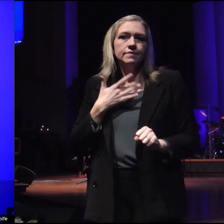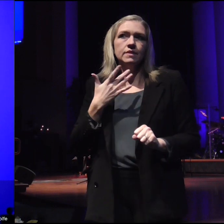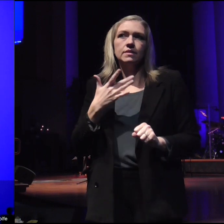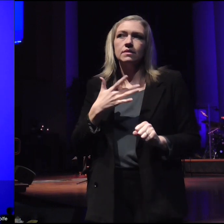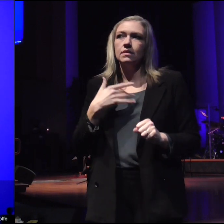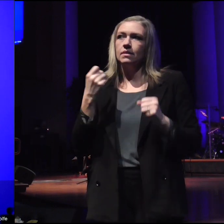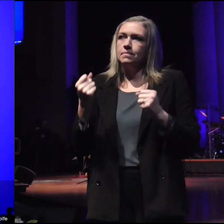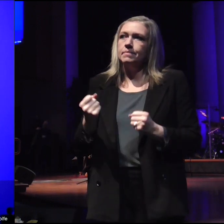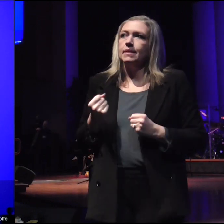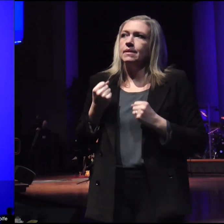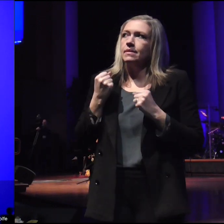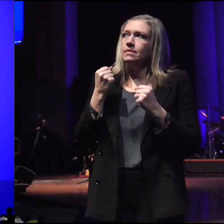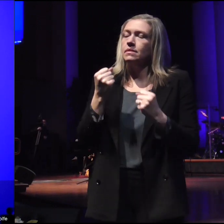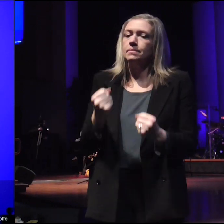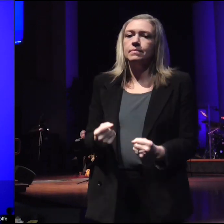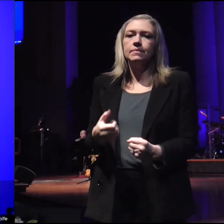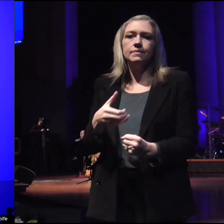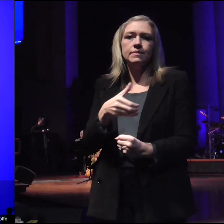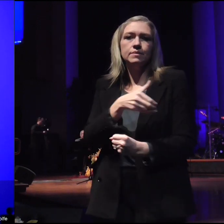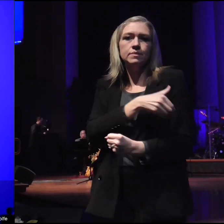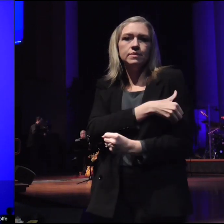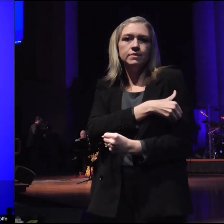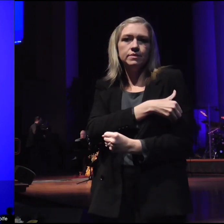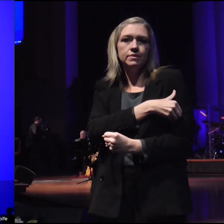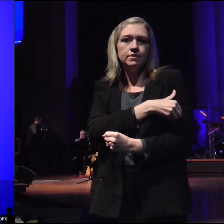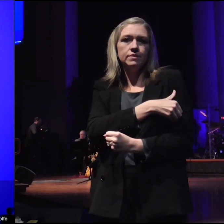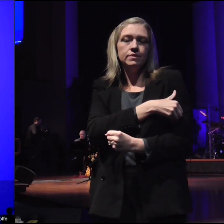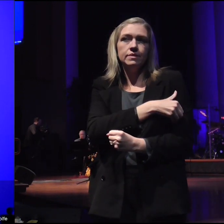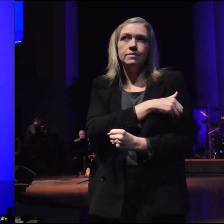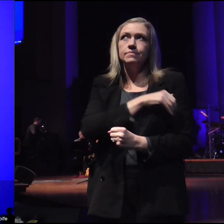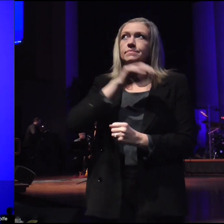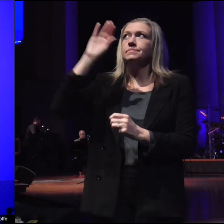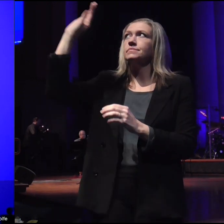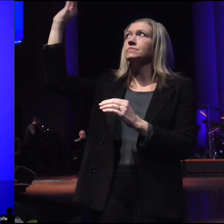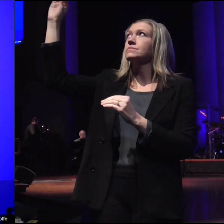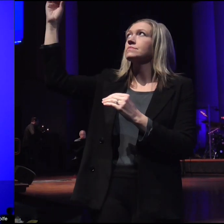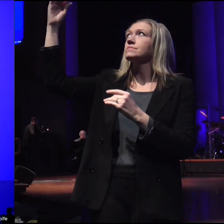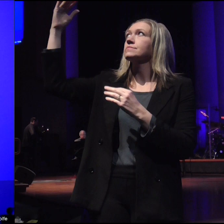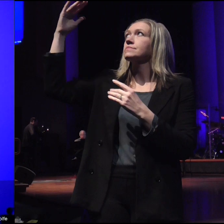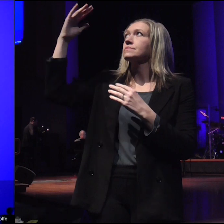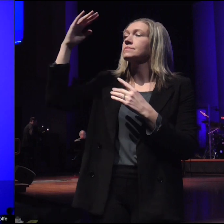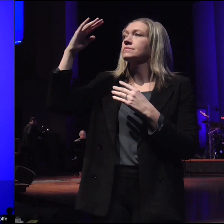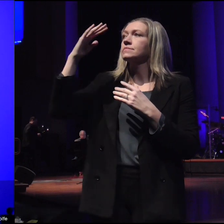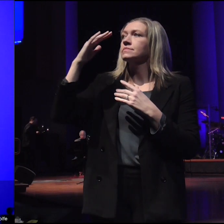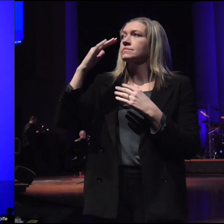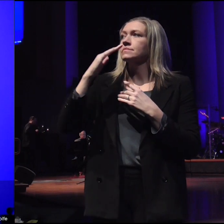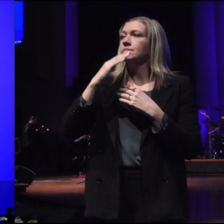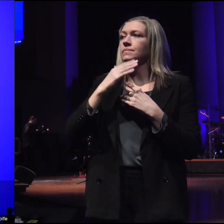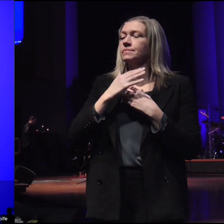can feel the mighty power and the